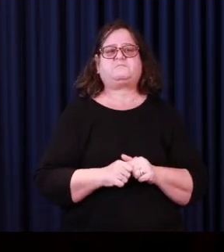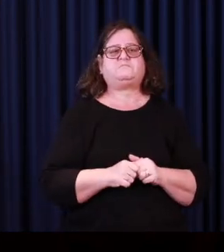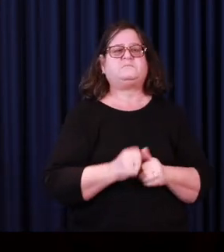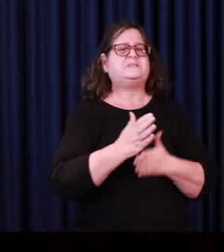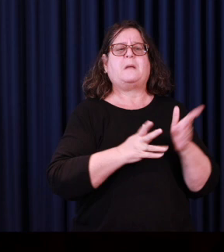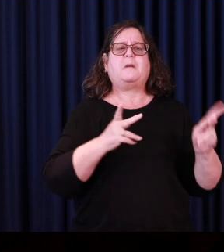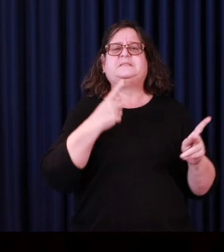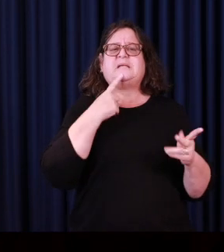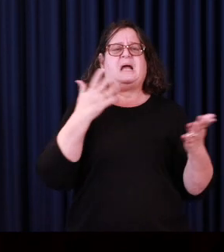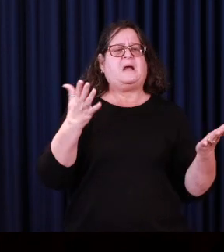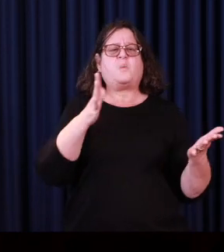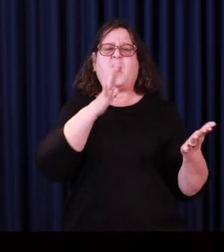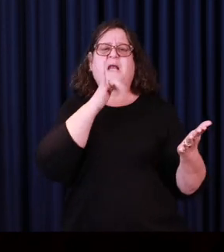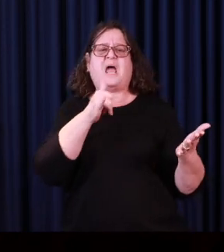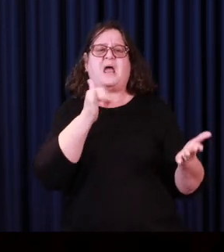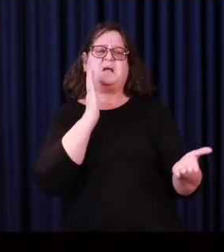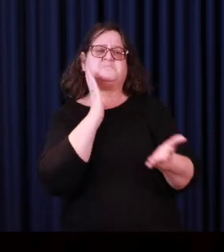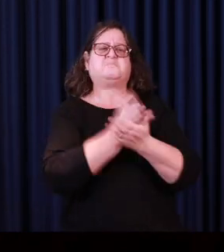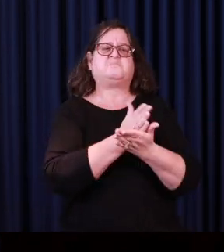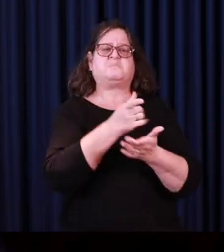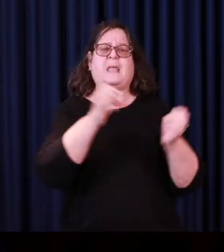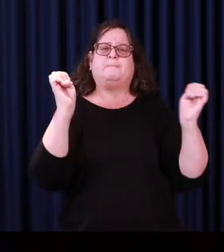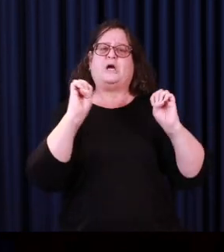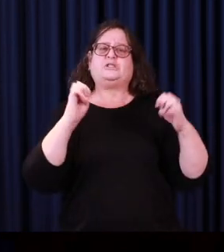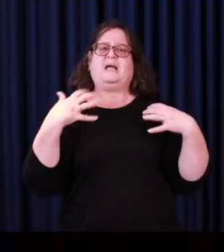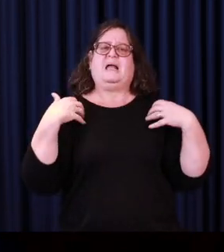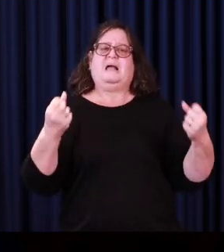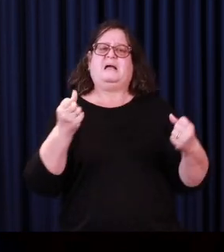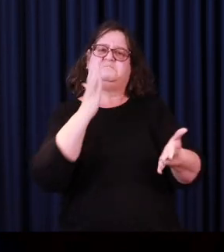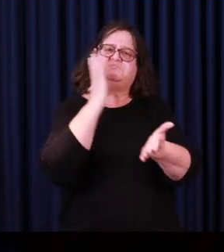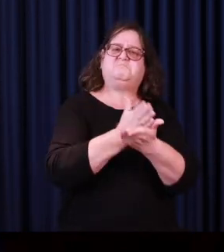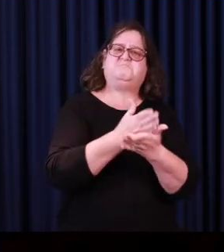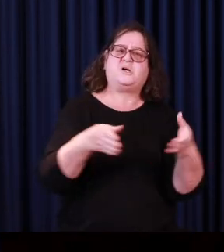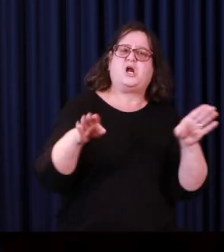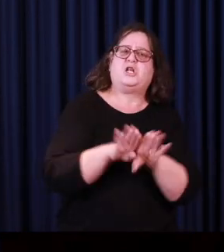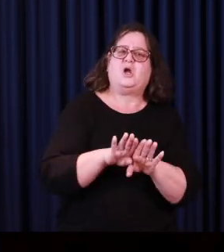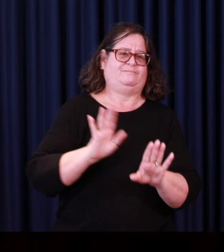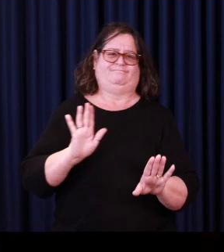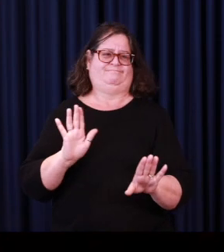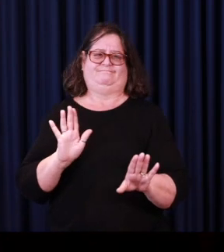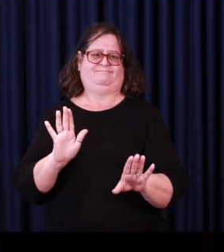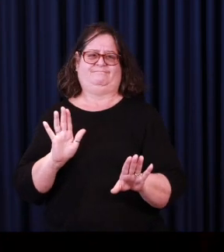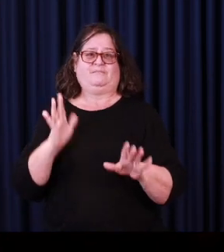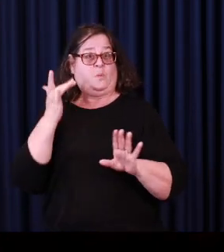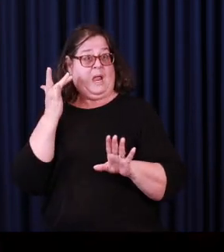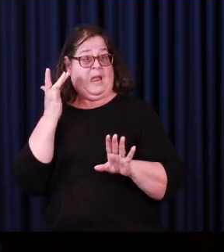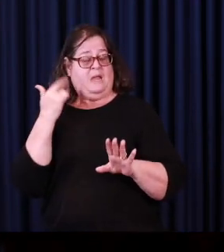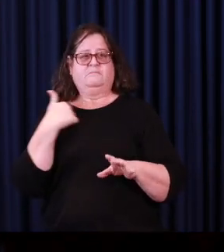emergency? It's simple, because we are in a public health